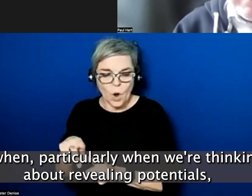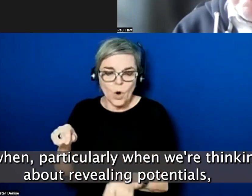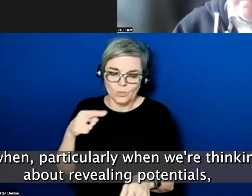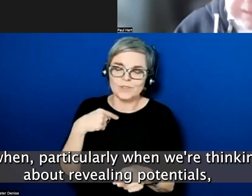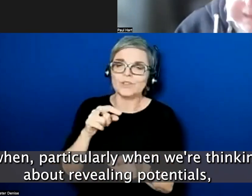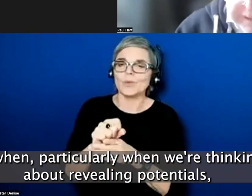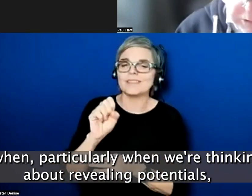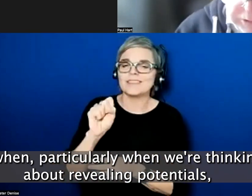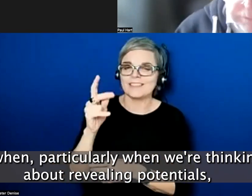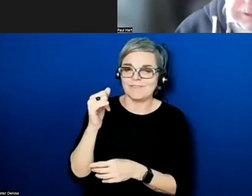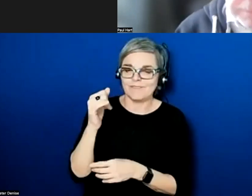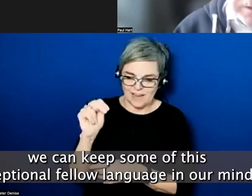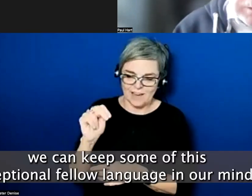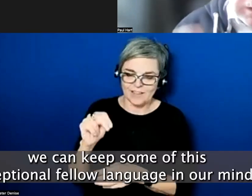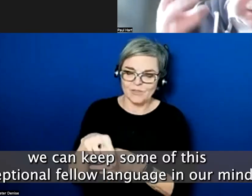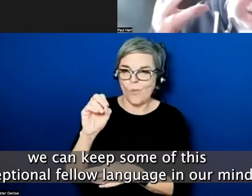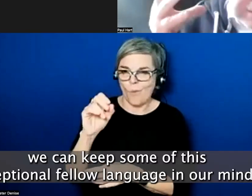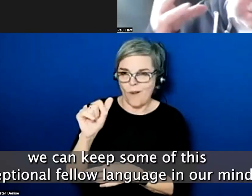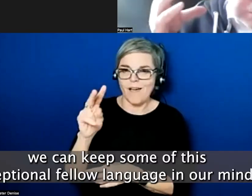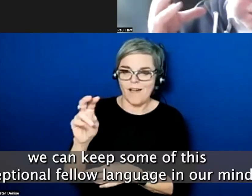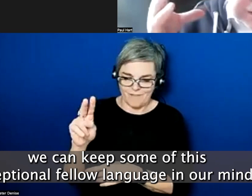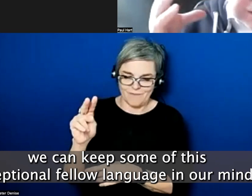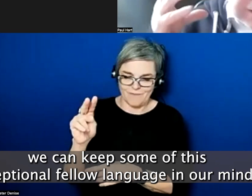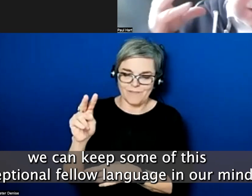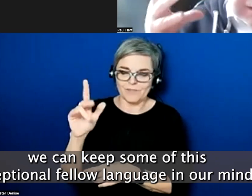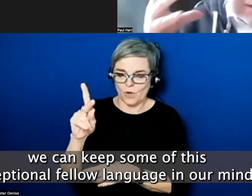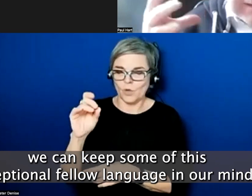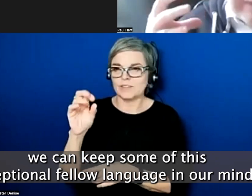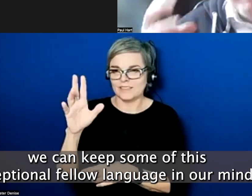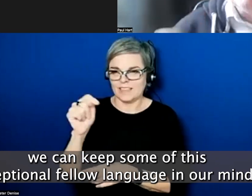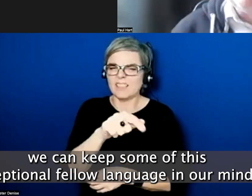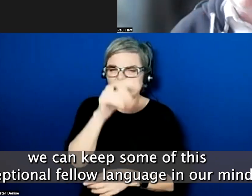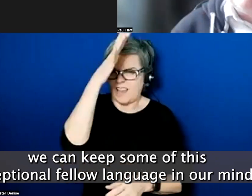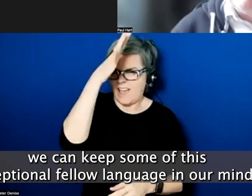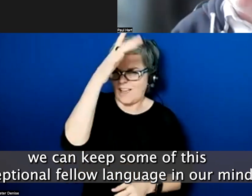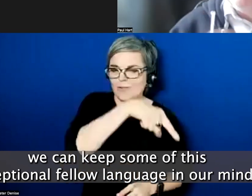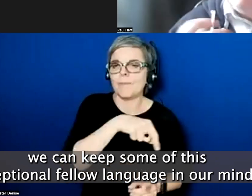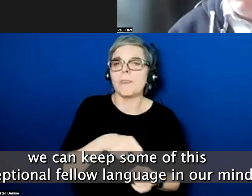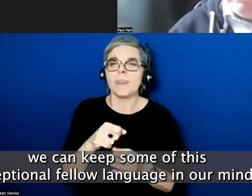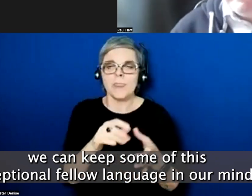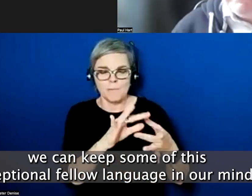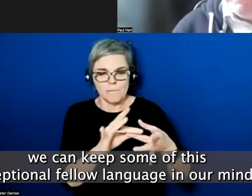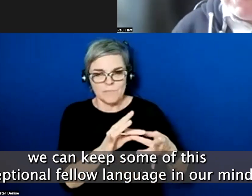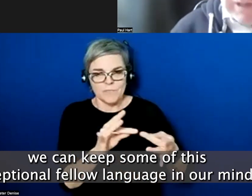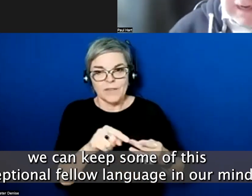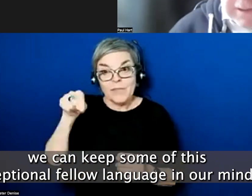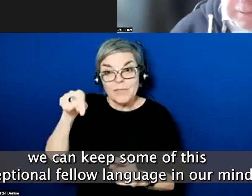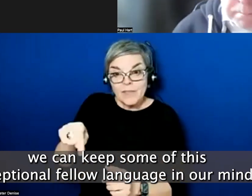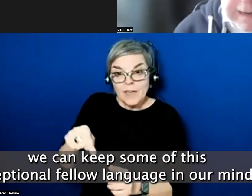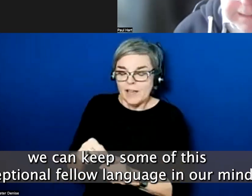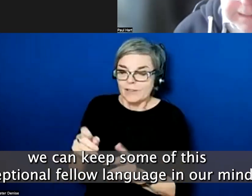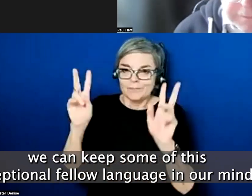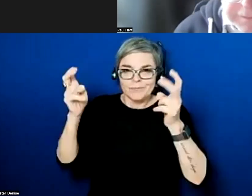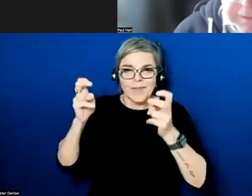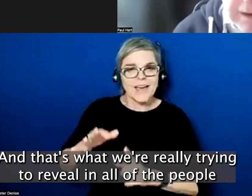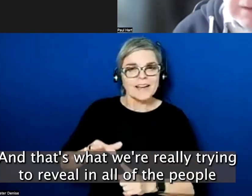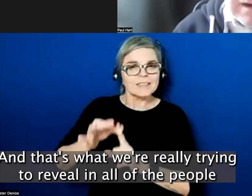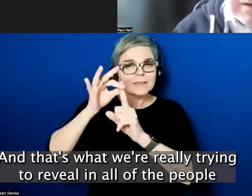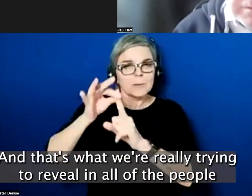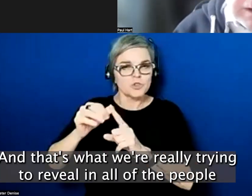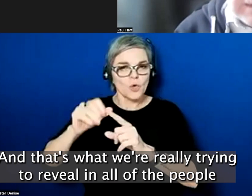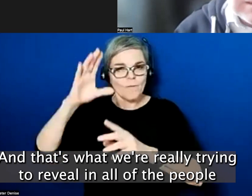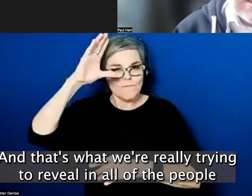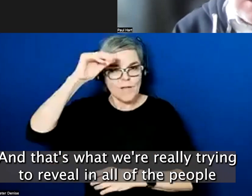revealing potentials, we can keep some of this exceptional fellow language in our minds.